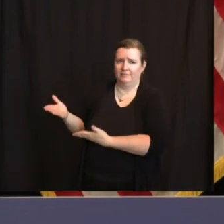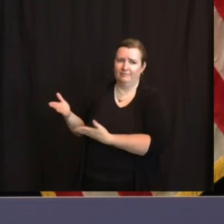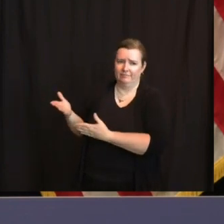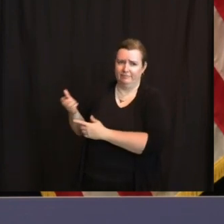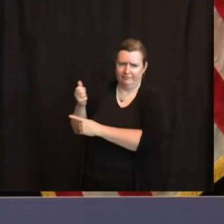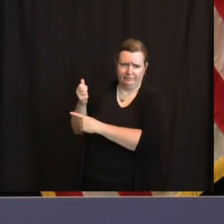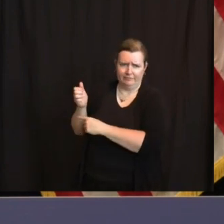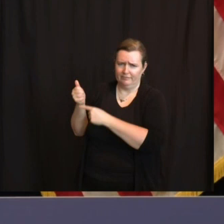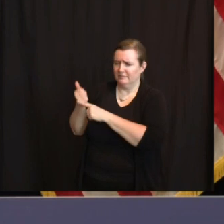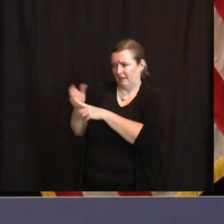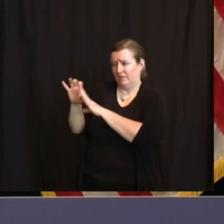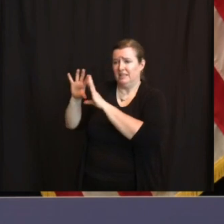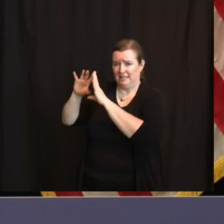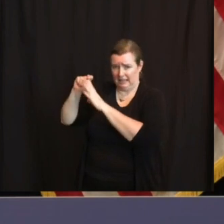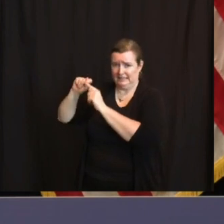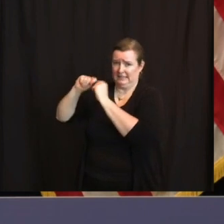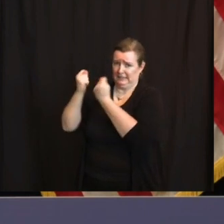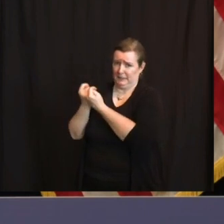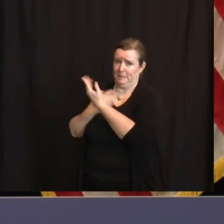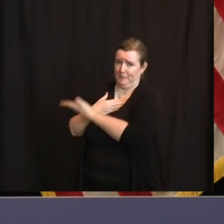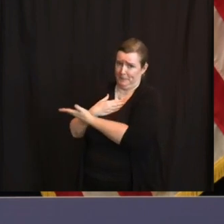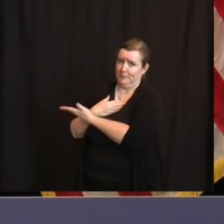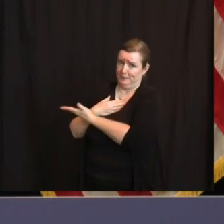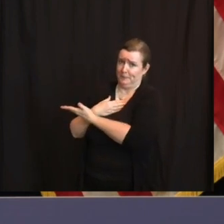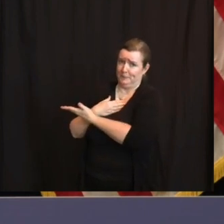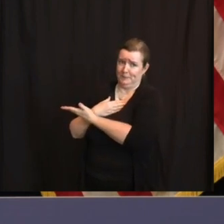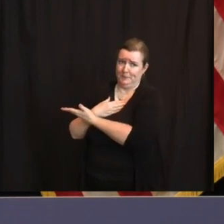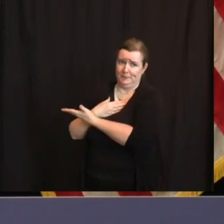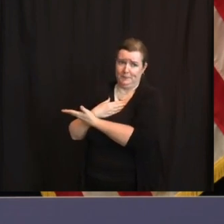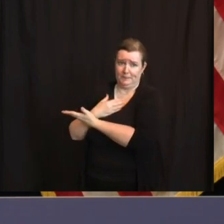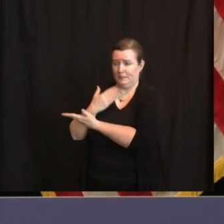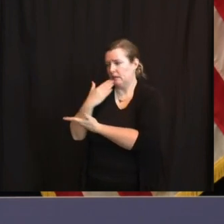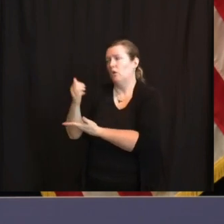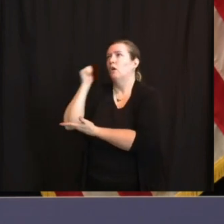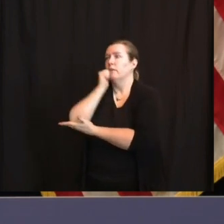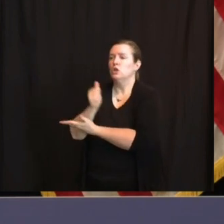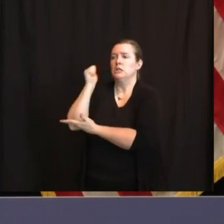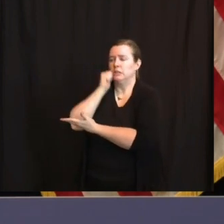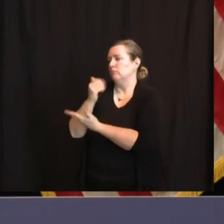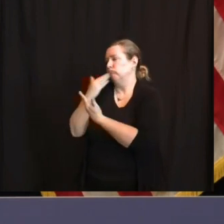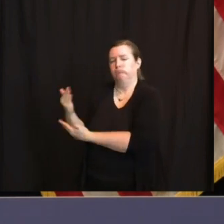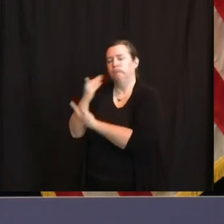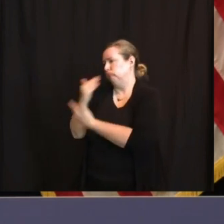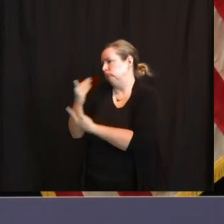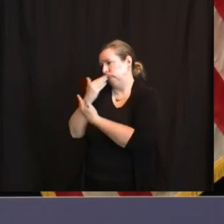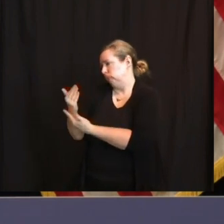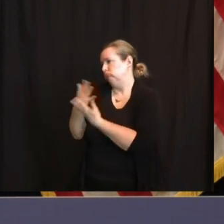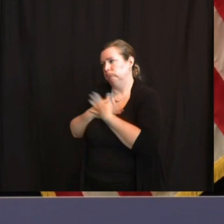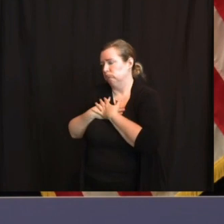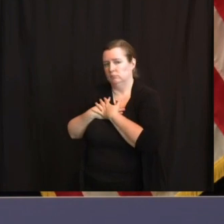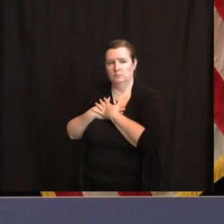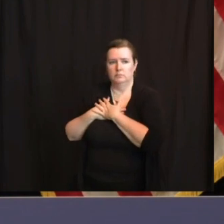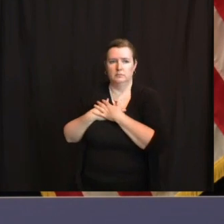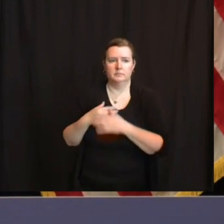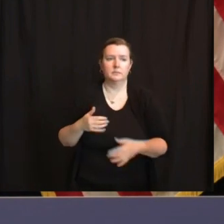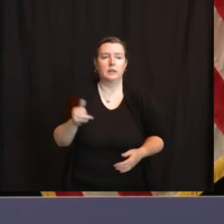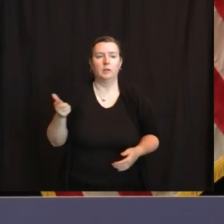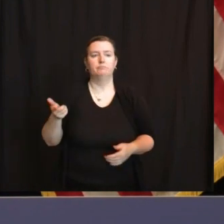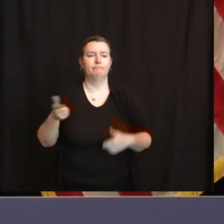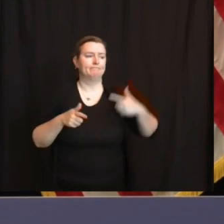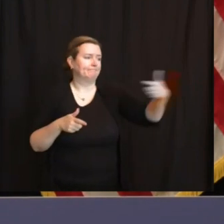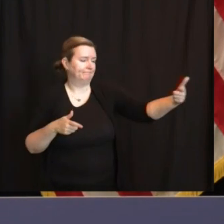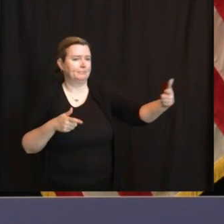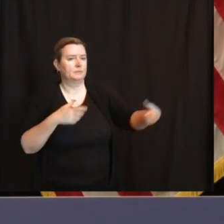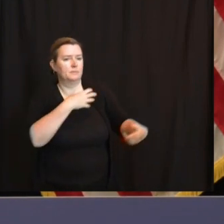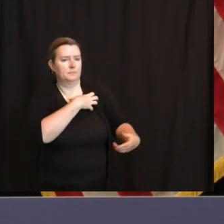just publicly, privately, and not just this day, but every day. With that, let's turn it over to Colonel Pat Callahan for any update